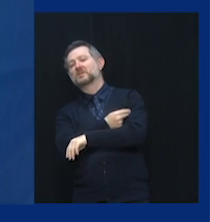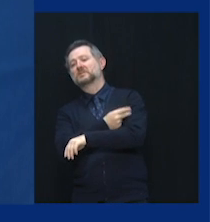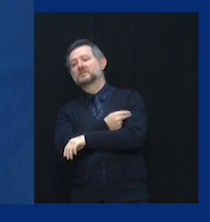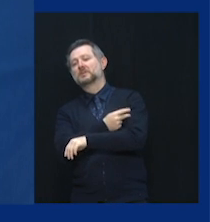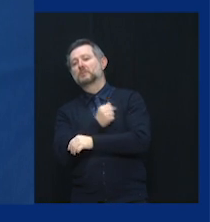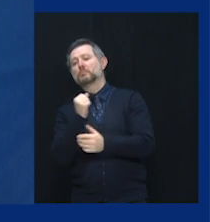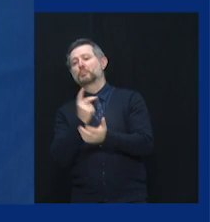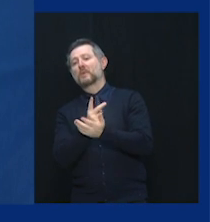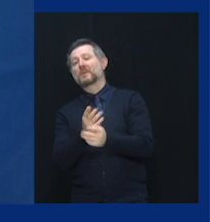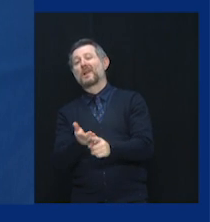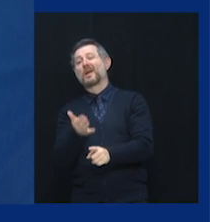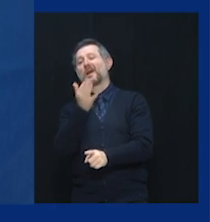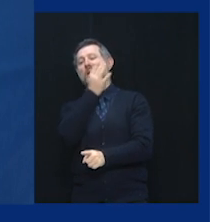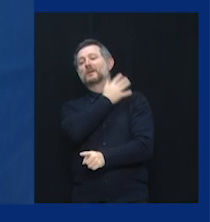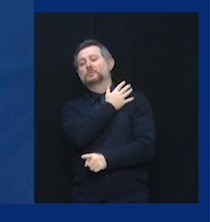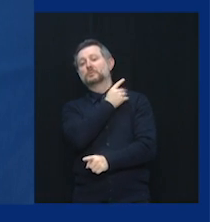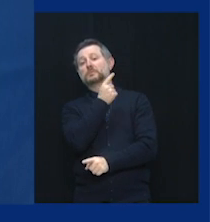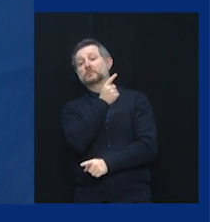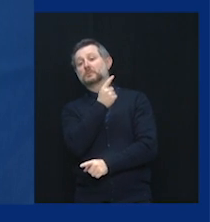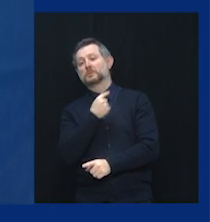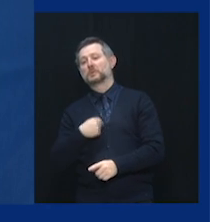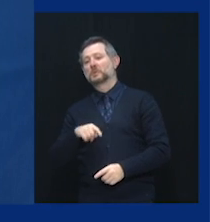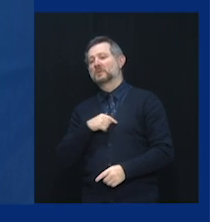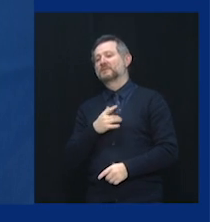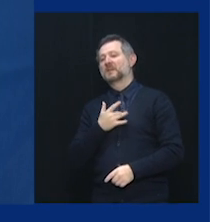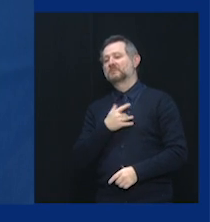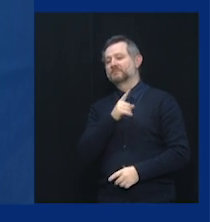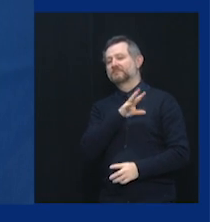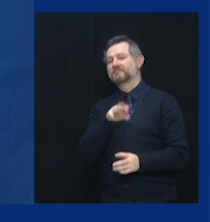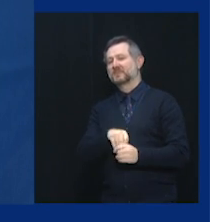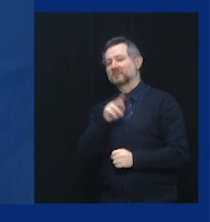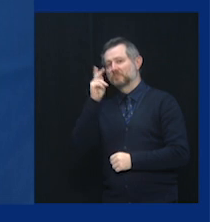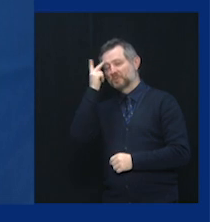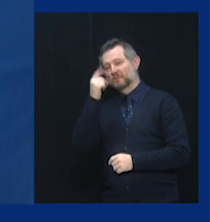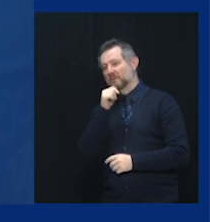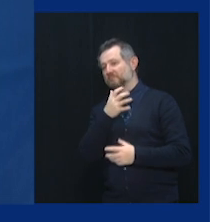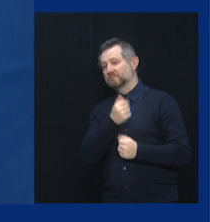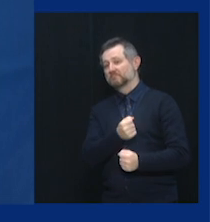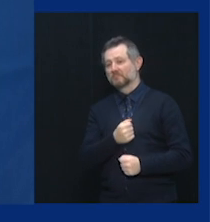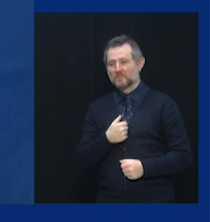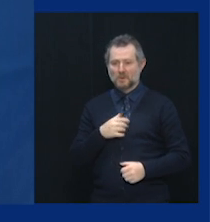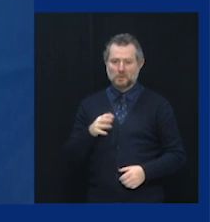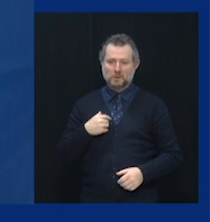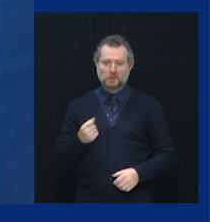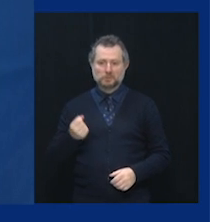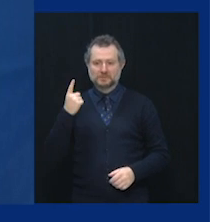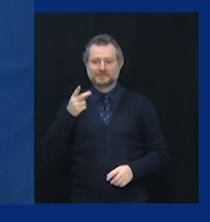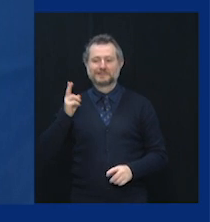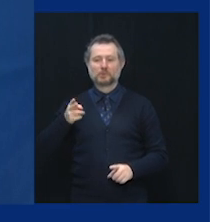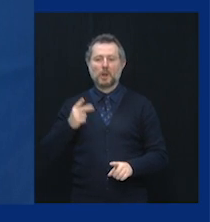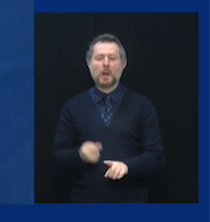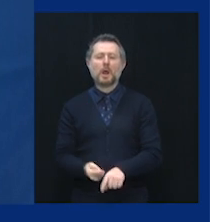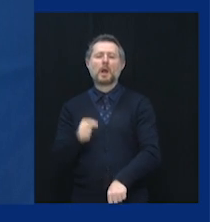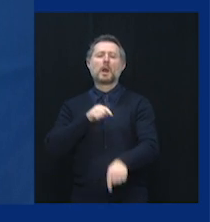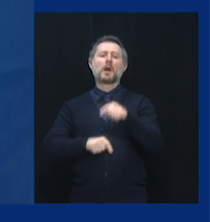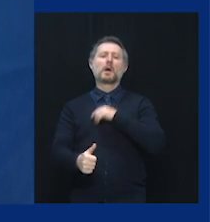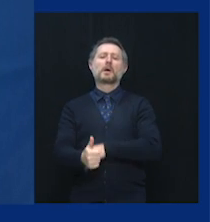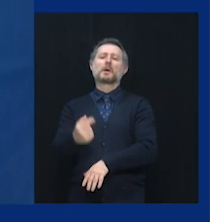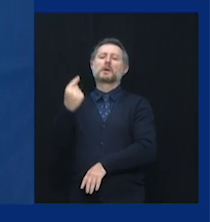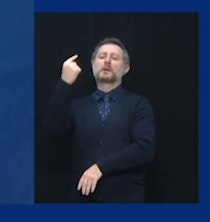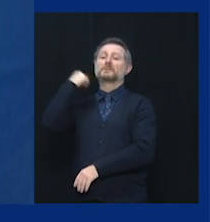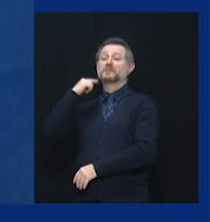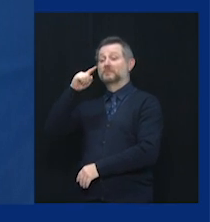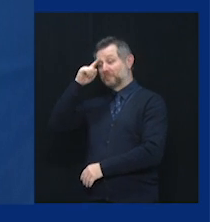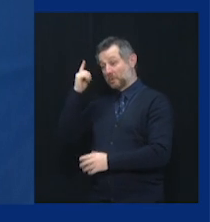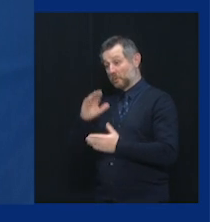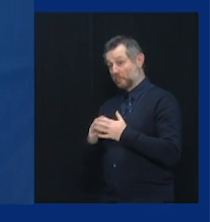the sense that it was political. I get the historic skepticism, especially among the Black community